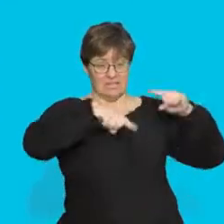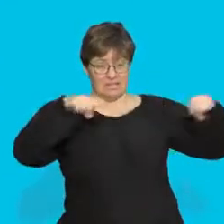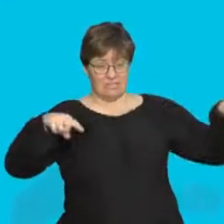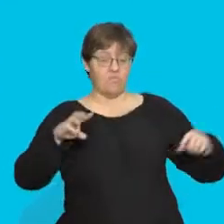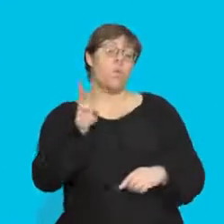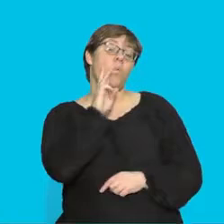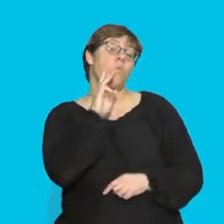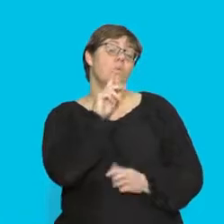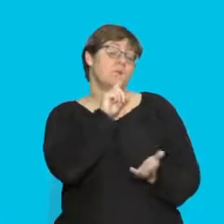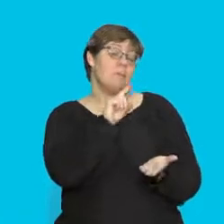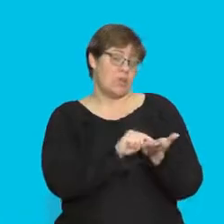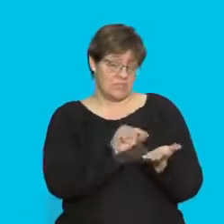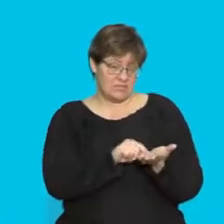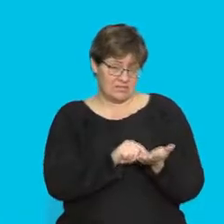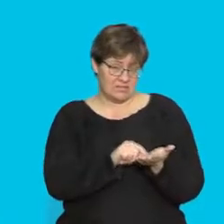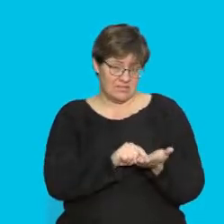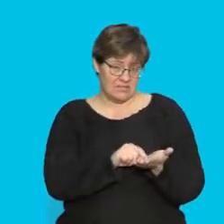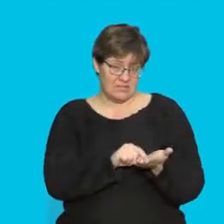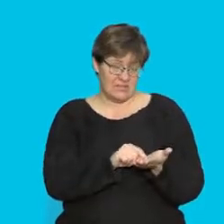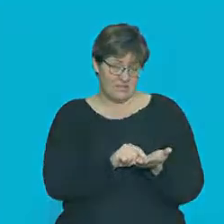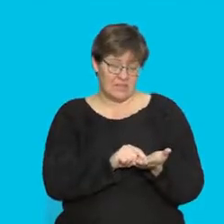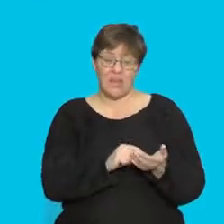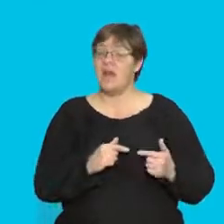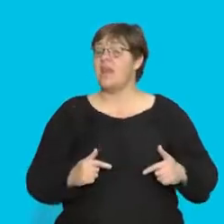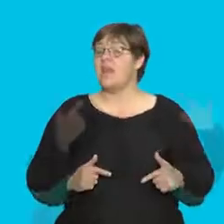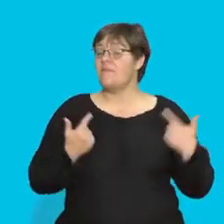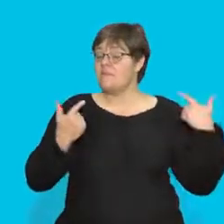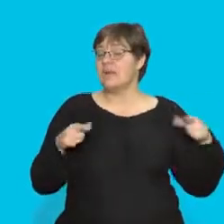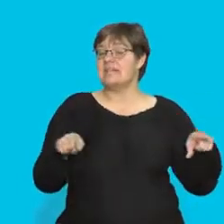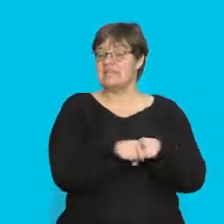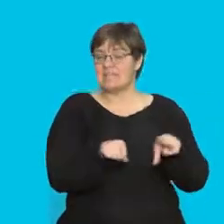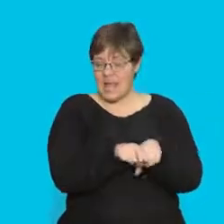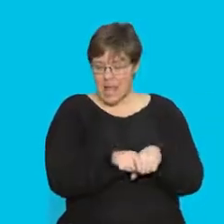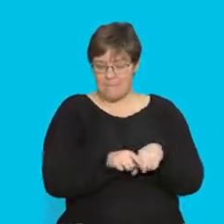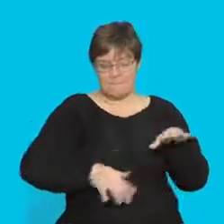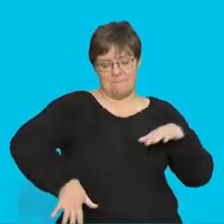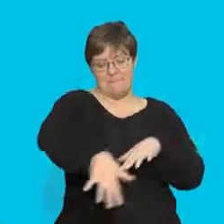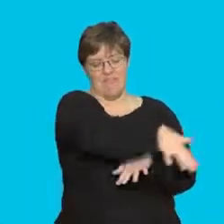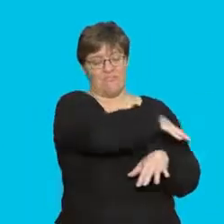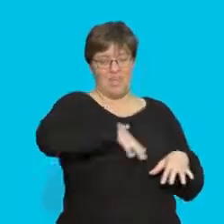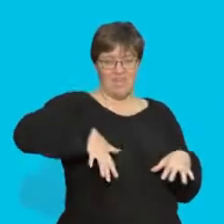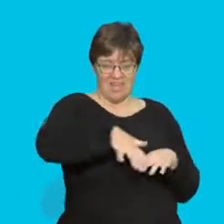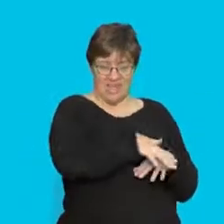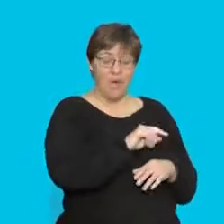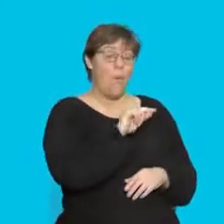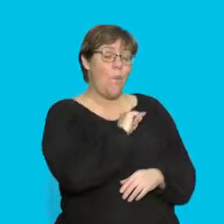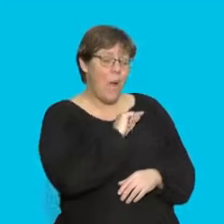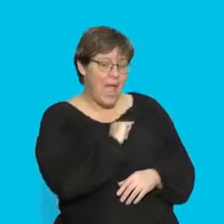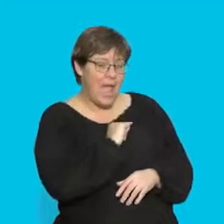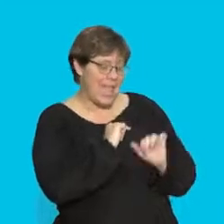different species of water birds that can survive in the same habitat